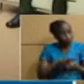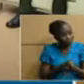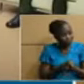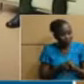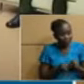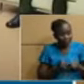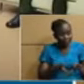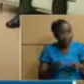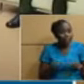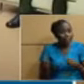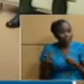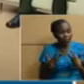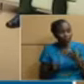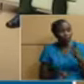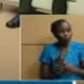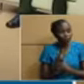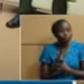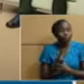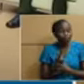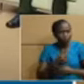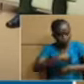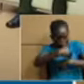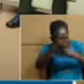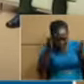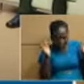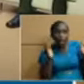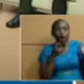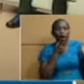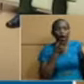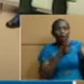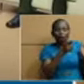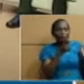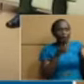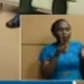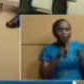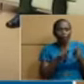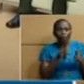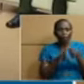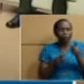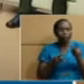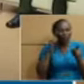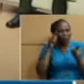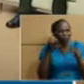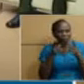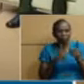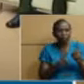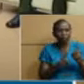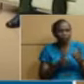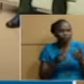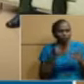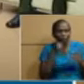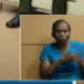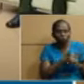opportunity to lift the veil of some people you thought were socially secure. Exactly.